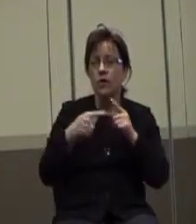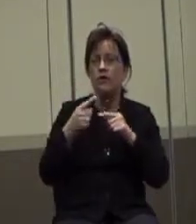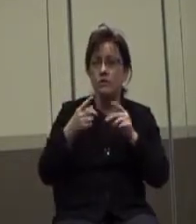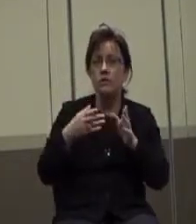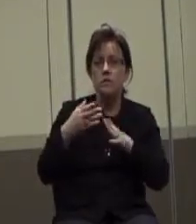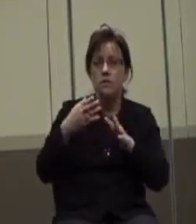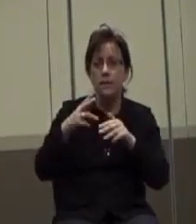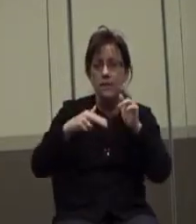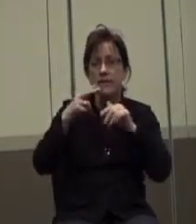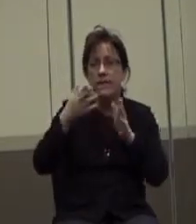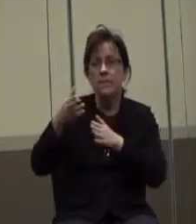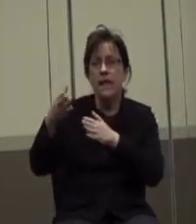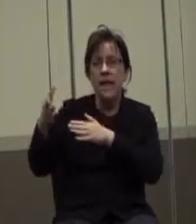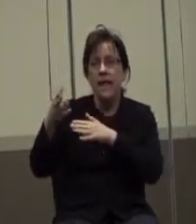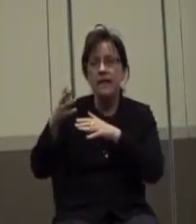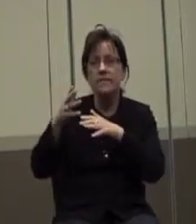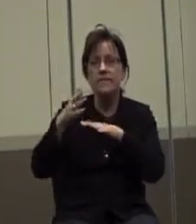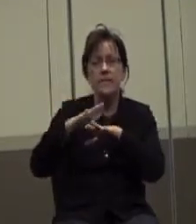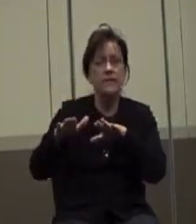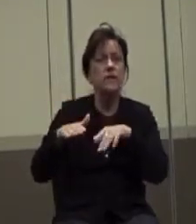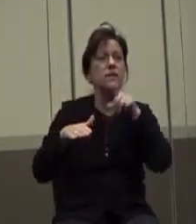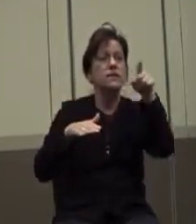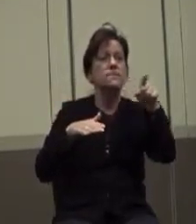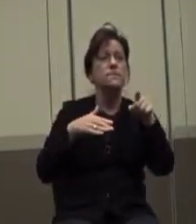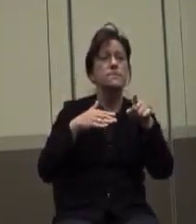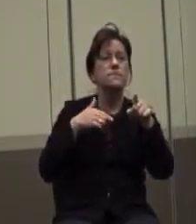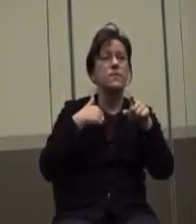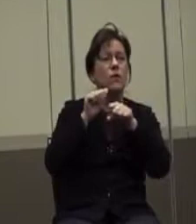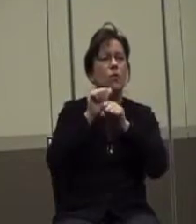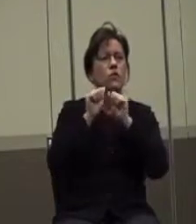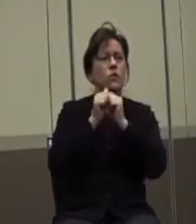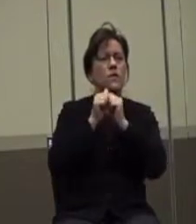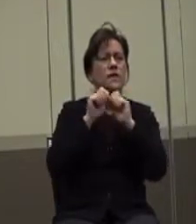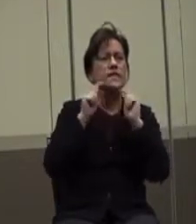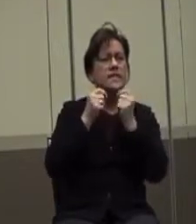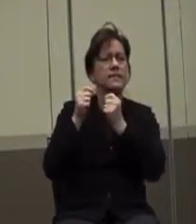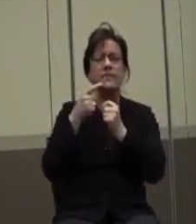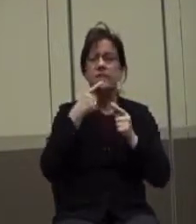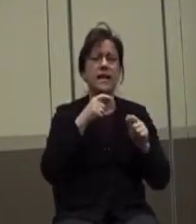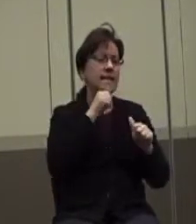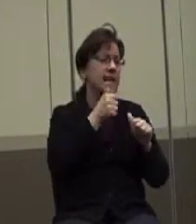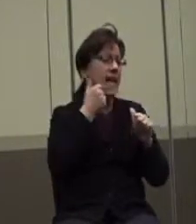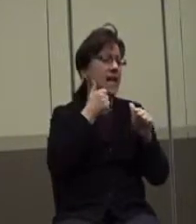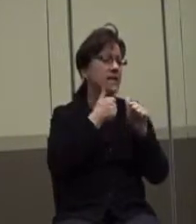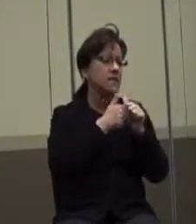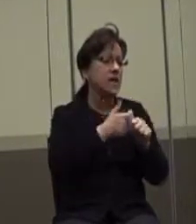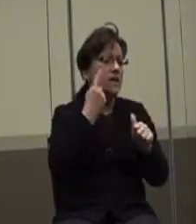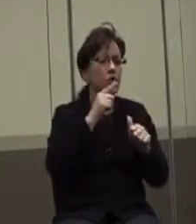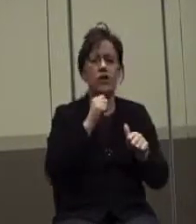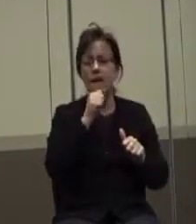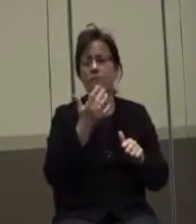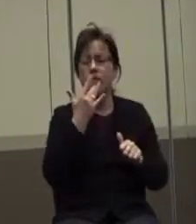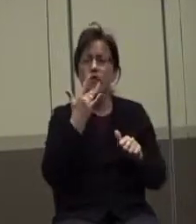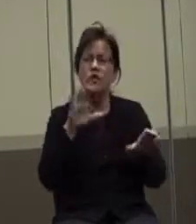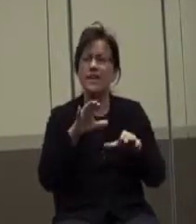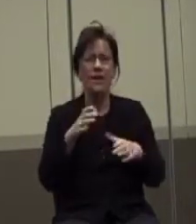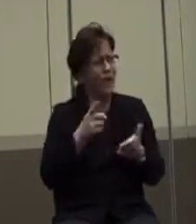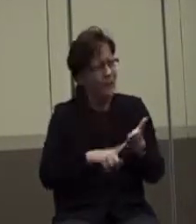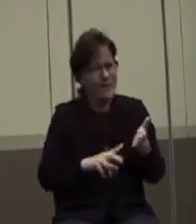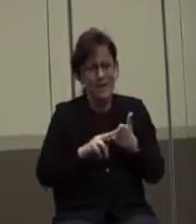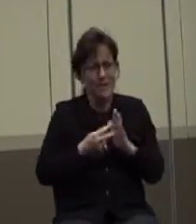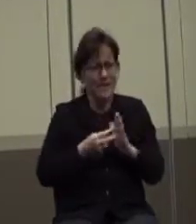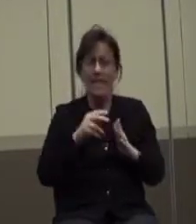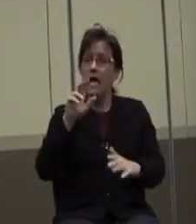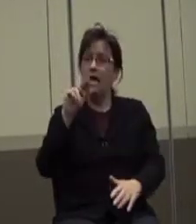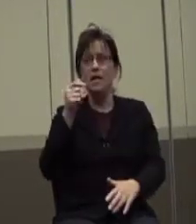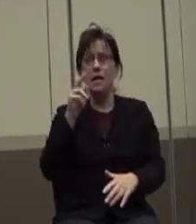I have so many plans when I go into teams that they say it's non-compliant with non-preferred activities. But what does that mean? I don't know what a